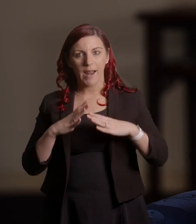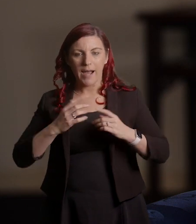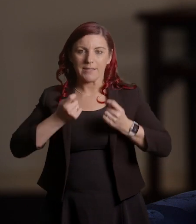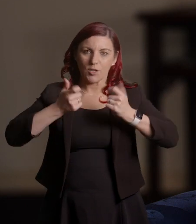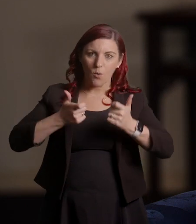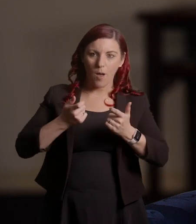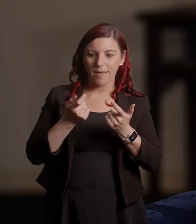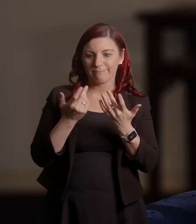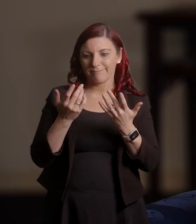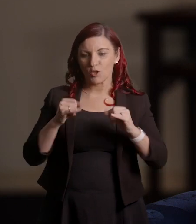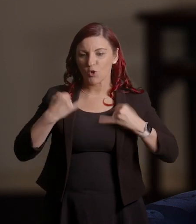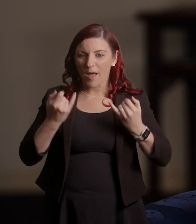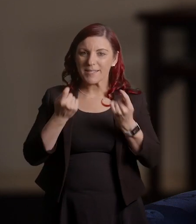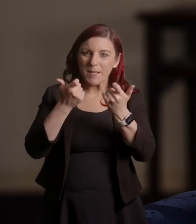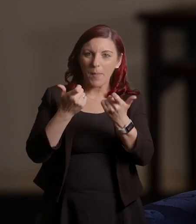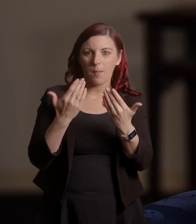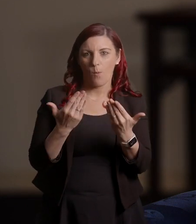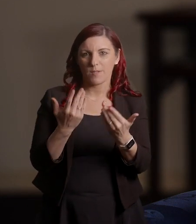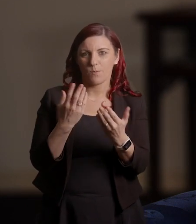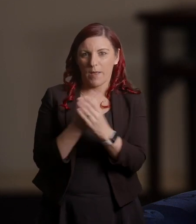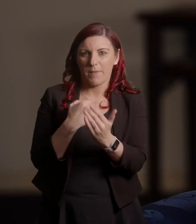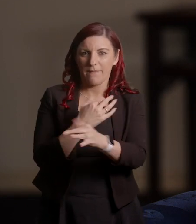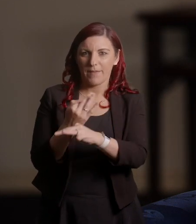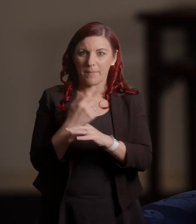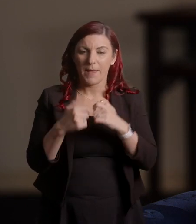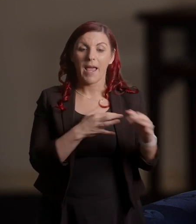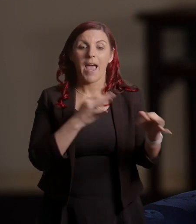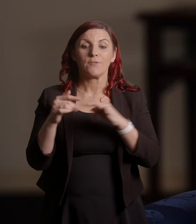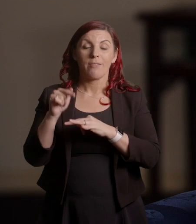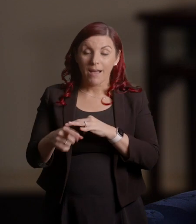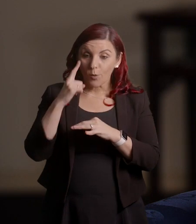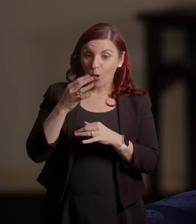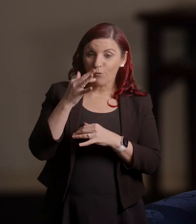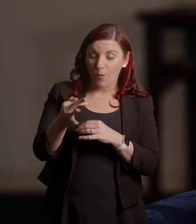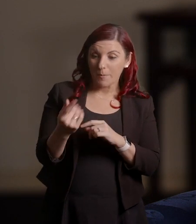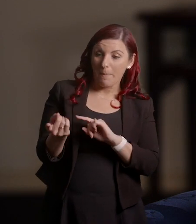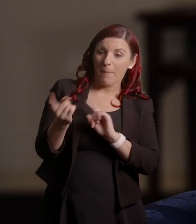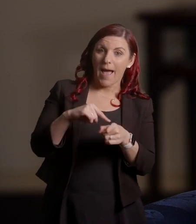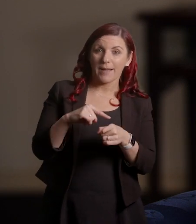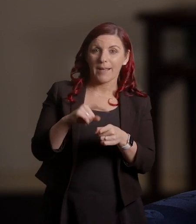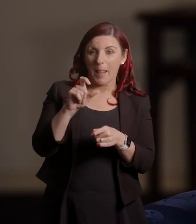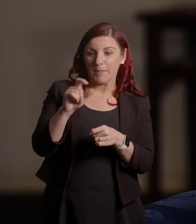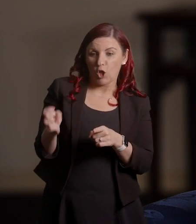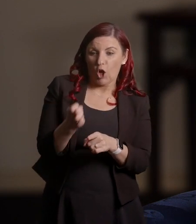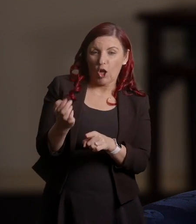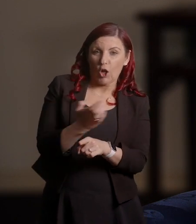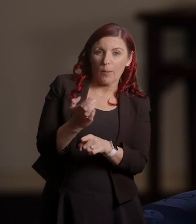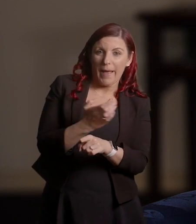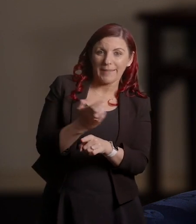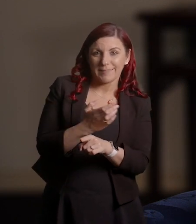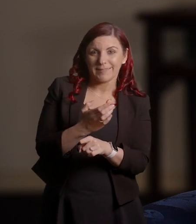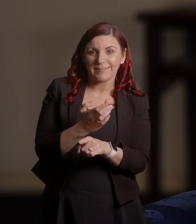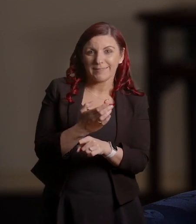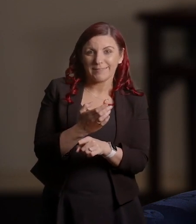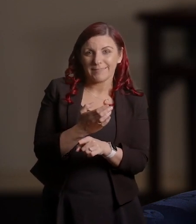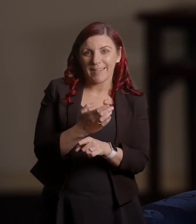enjoy the simple moments with family. And then after that, looking forward to getting back a bit earlier, less of a